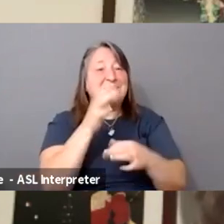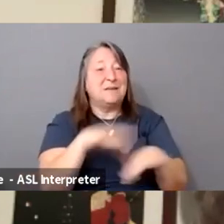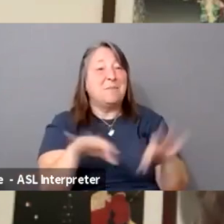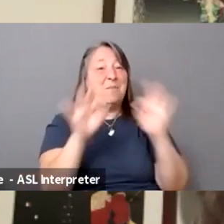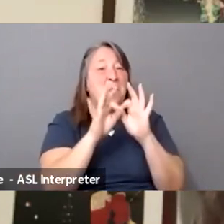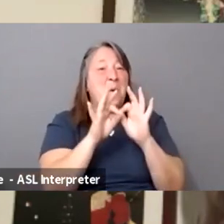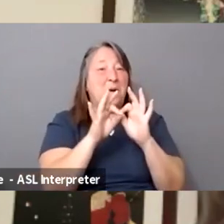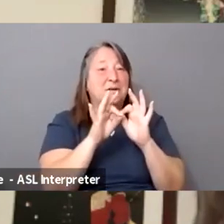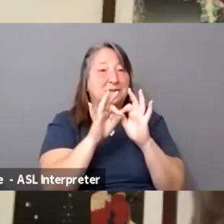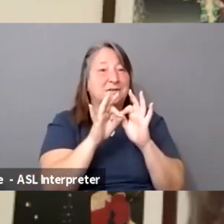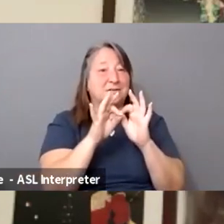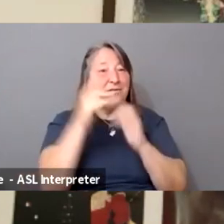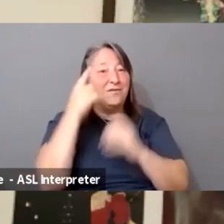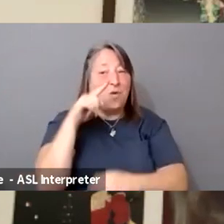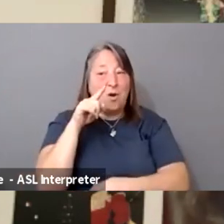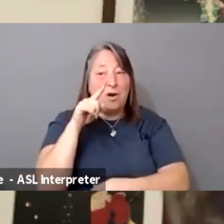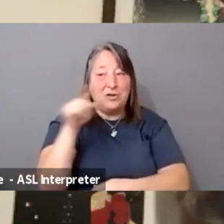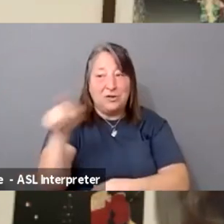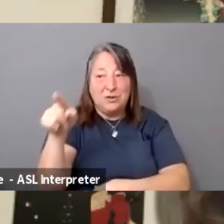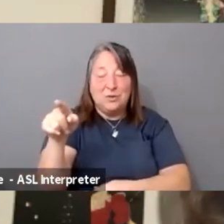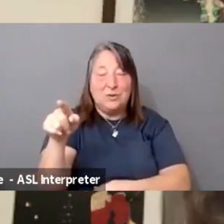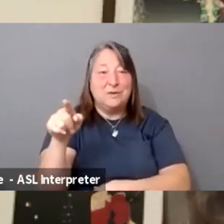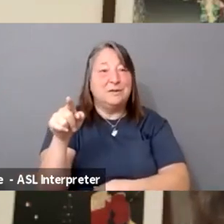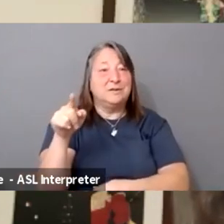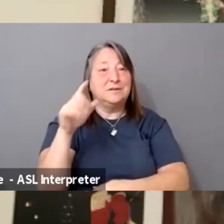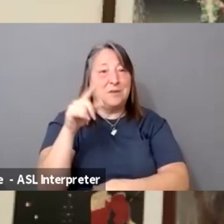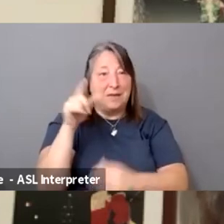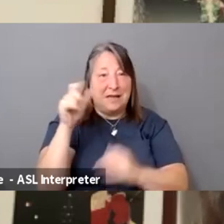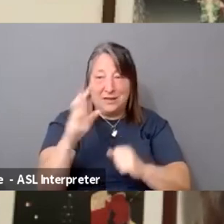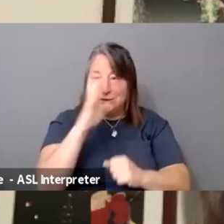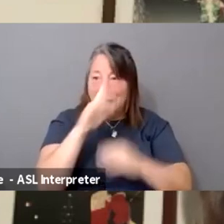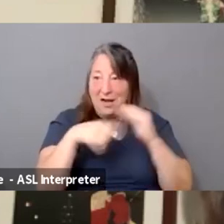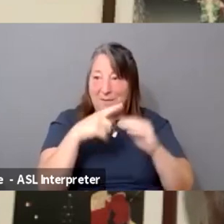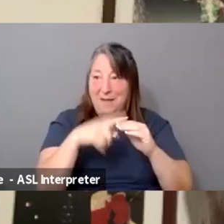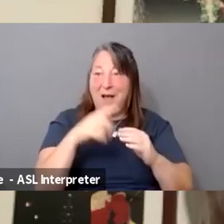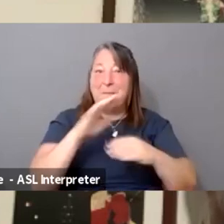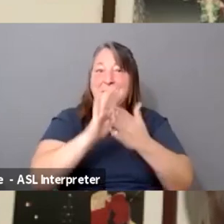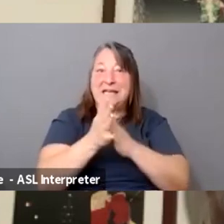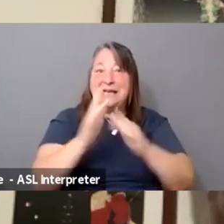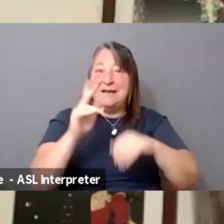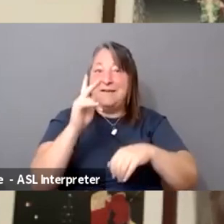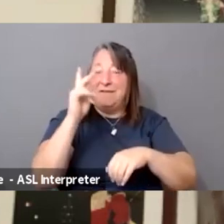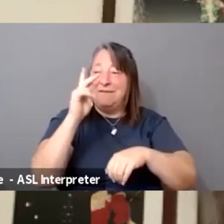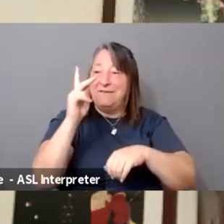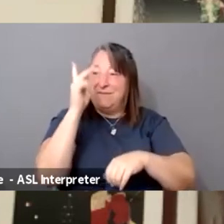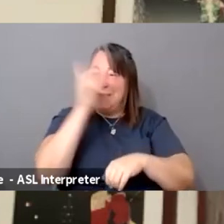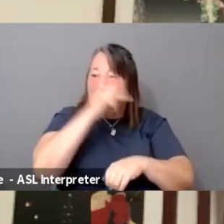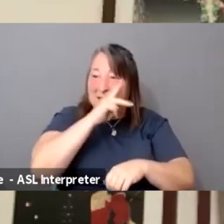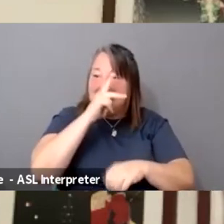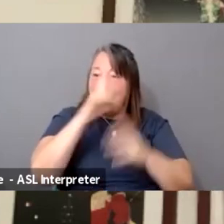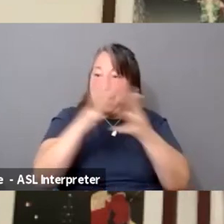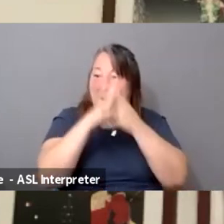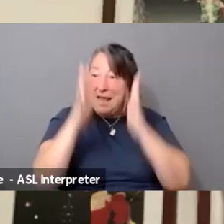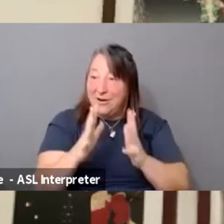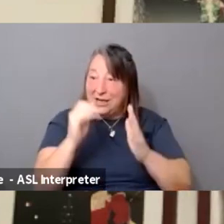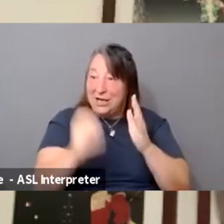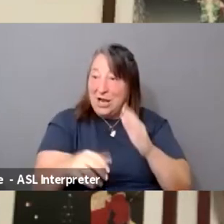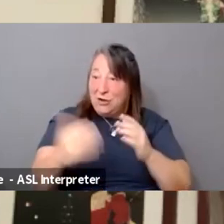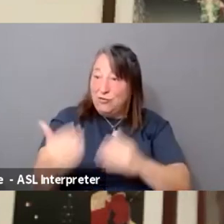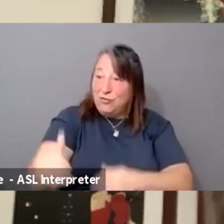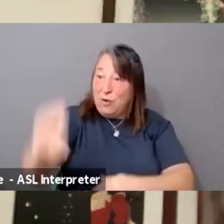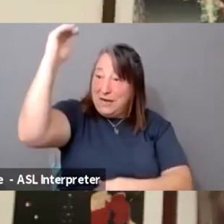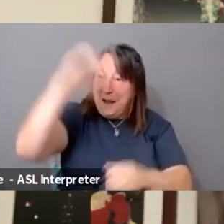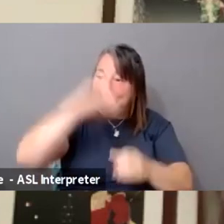for you. So can you talk a little bit about being a Filipino American and growing up in Texas and how